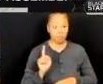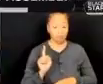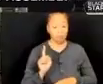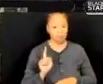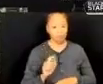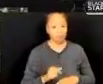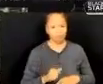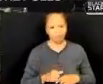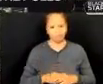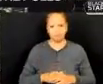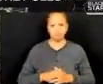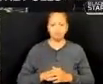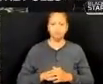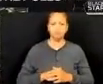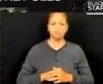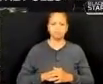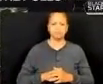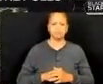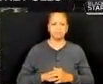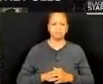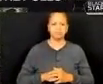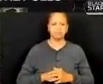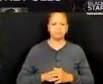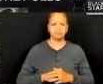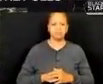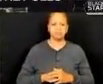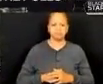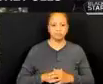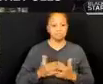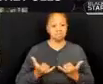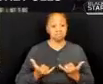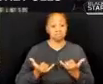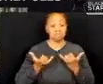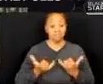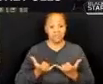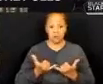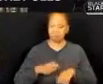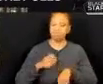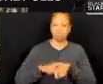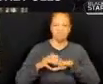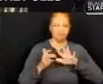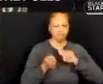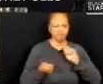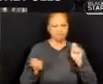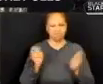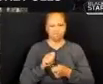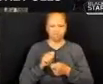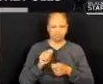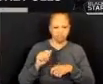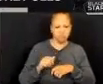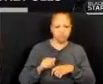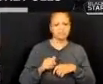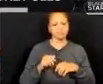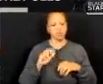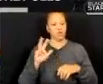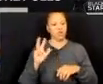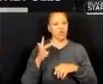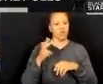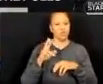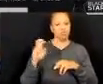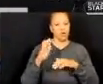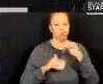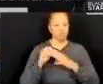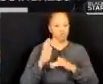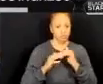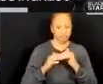Now is the time for a third reconstruction. We are the rejected, who've been rejected by